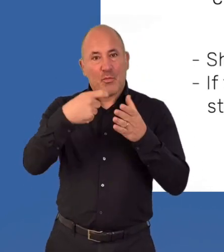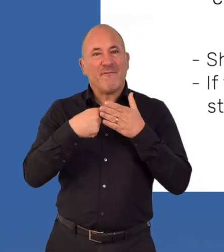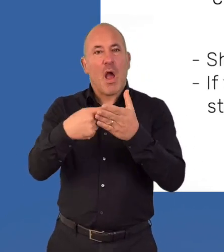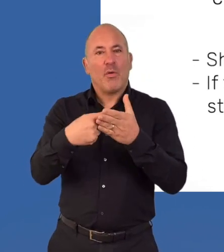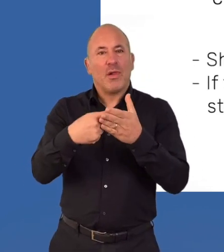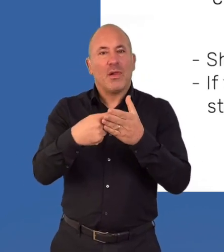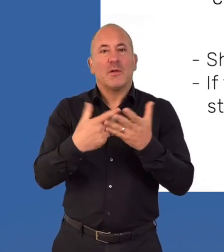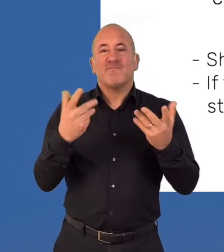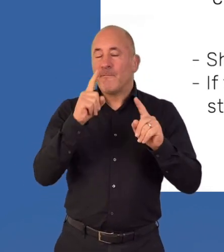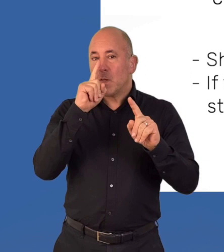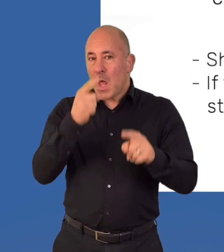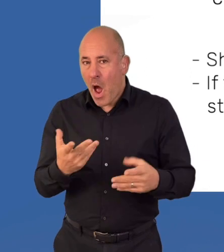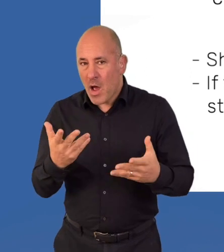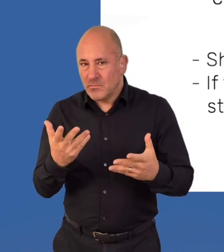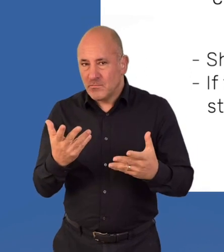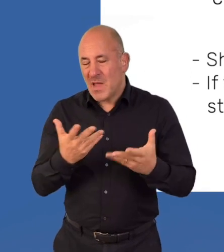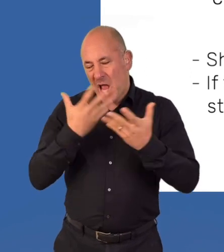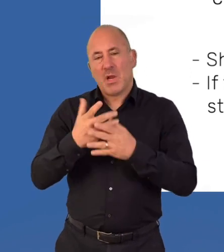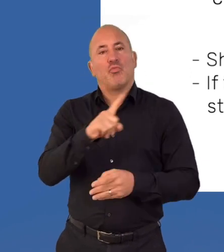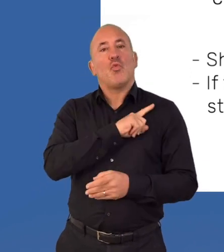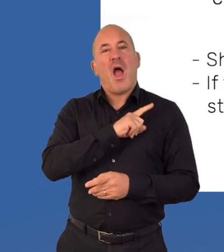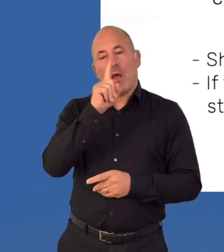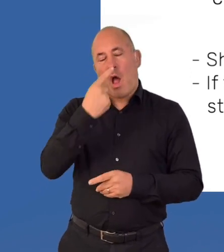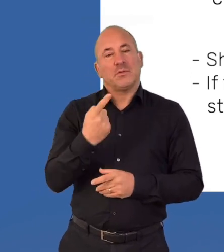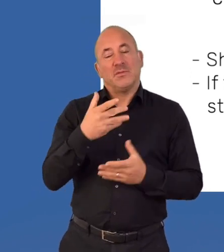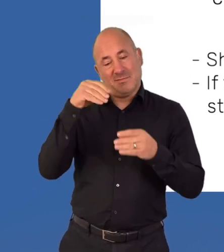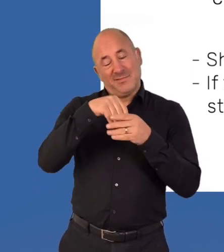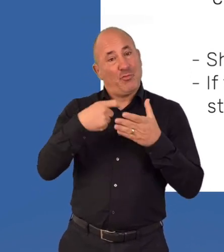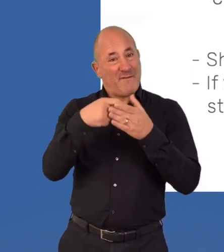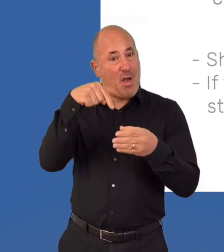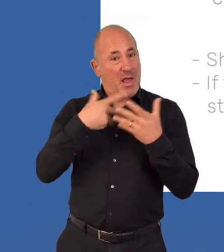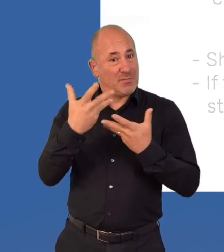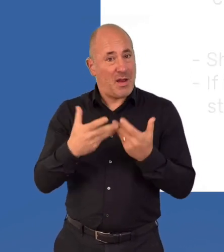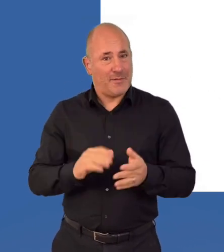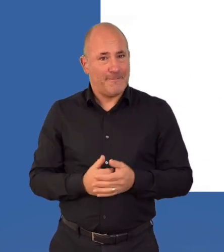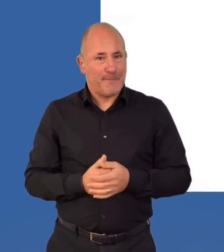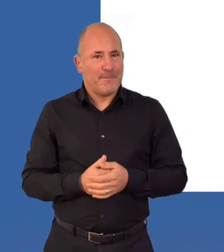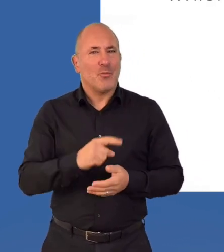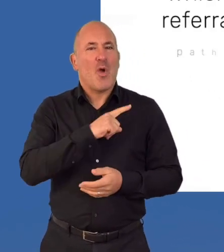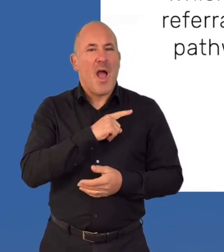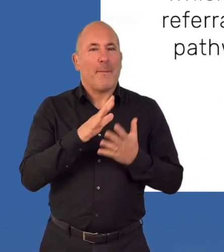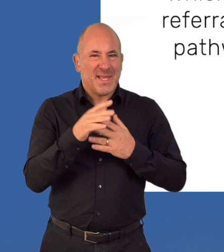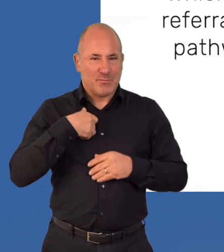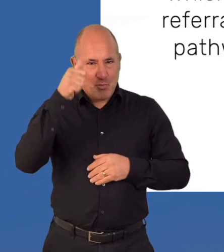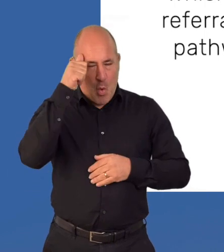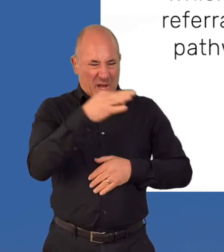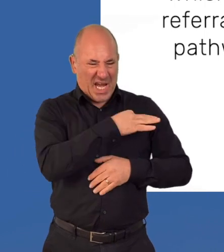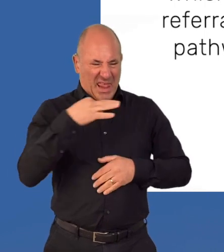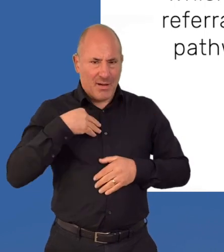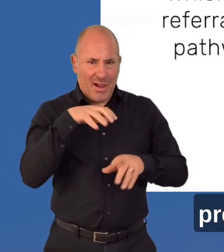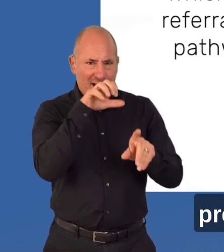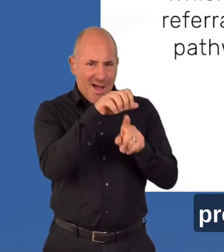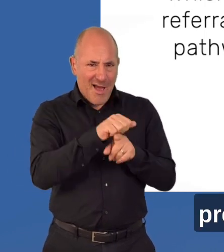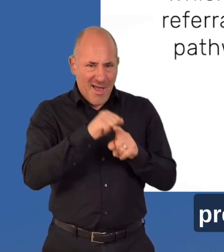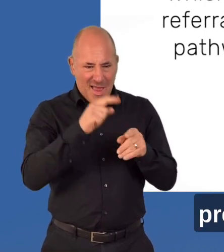referral, and if they cannot be performed, please state why in your referral. The reason for this is to exclude